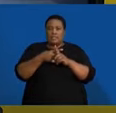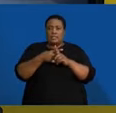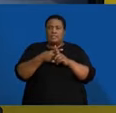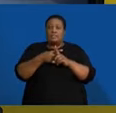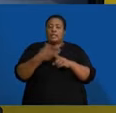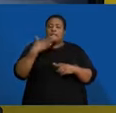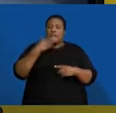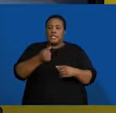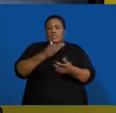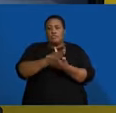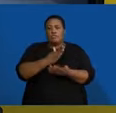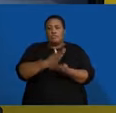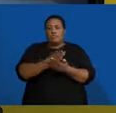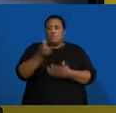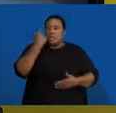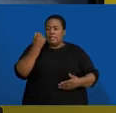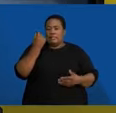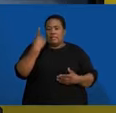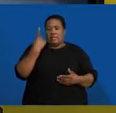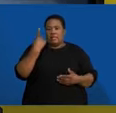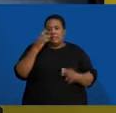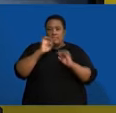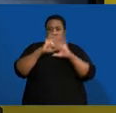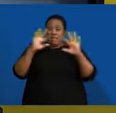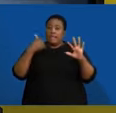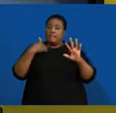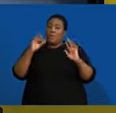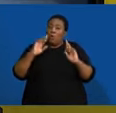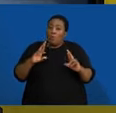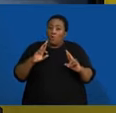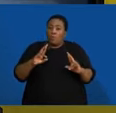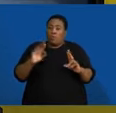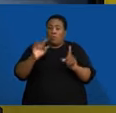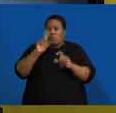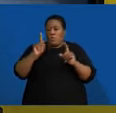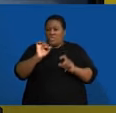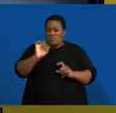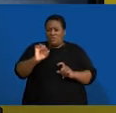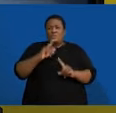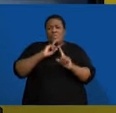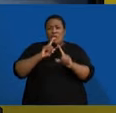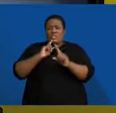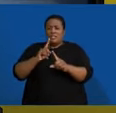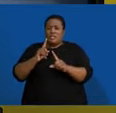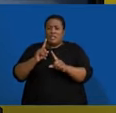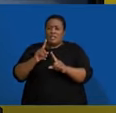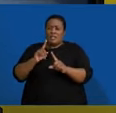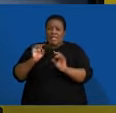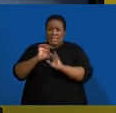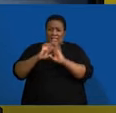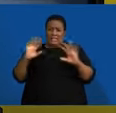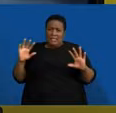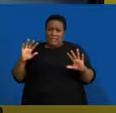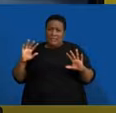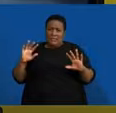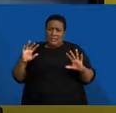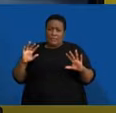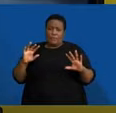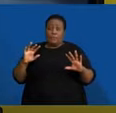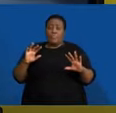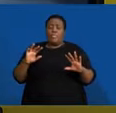please make sure that you understand that. I hope I've answered your question that you said we should try and look at a equation under trig